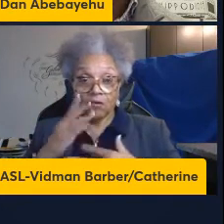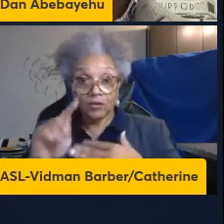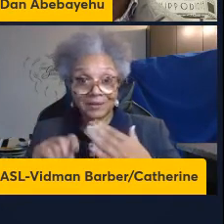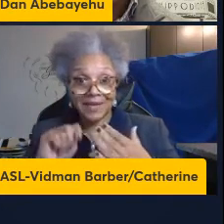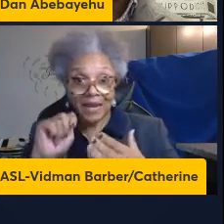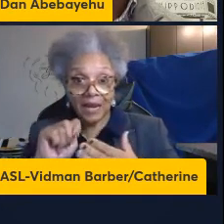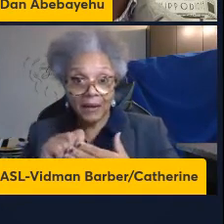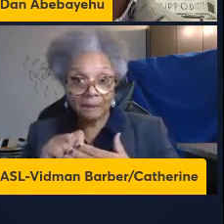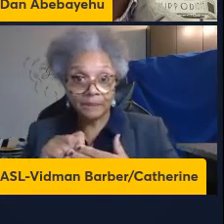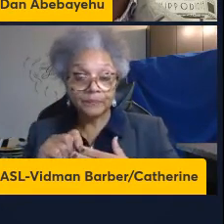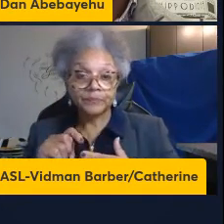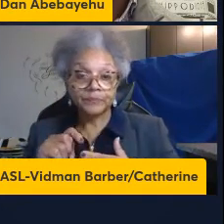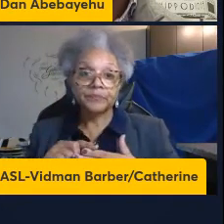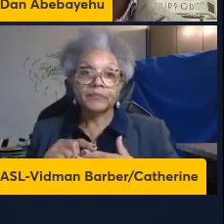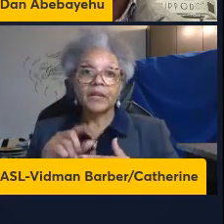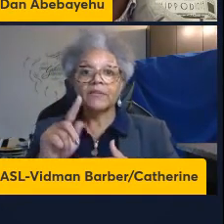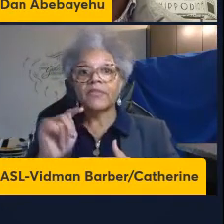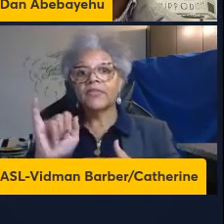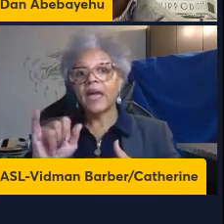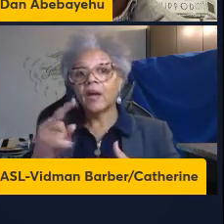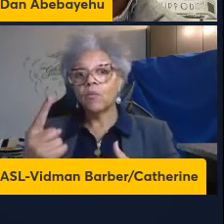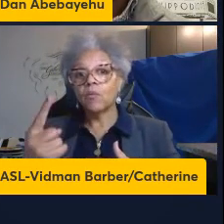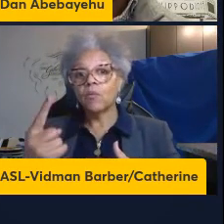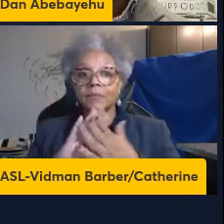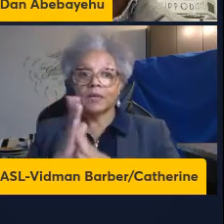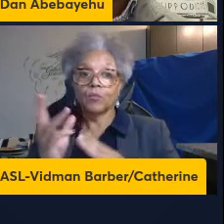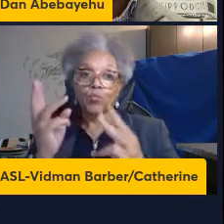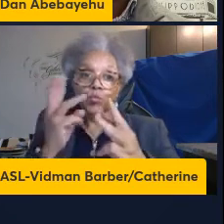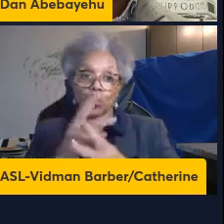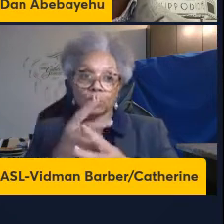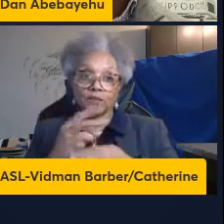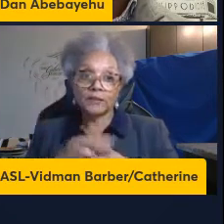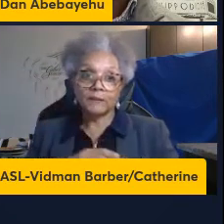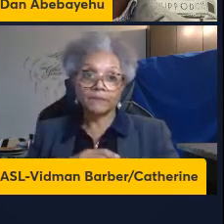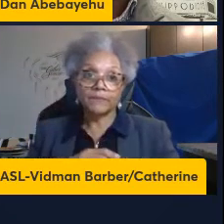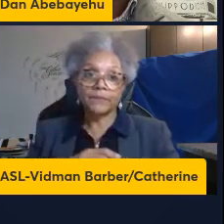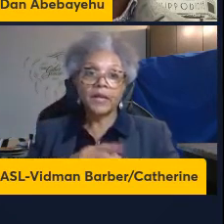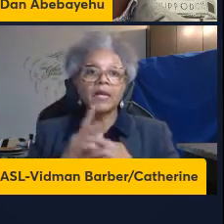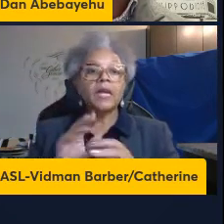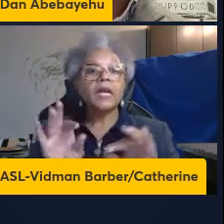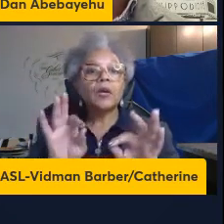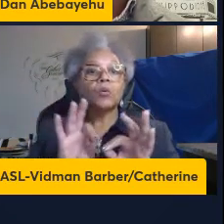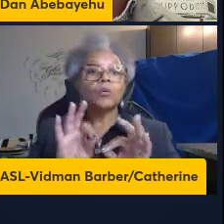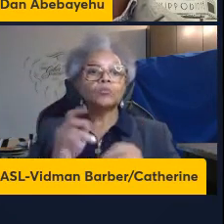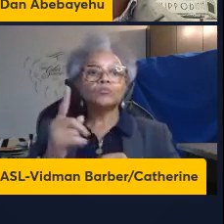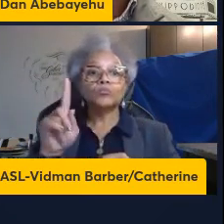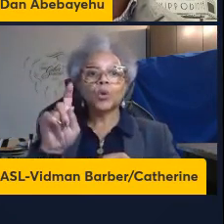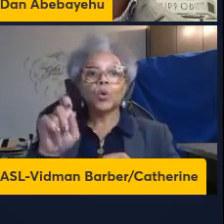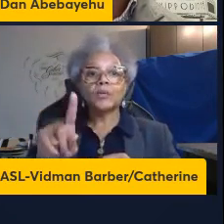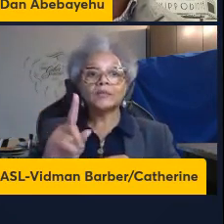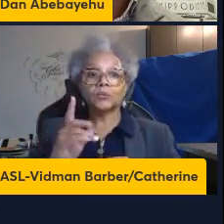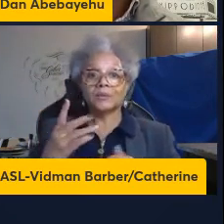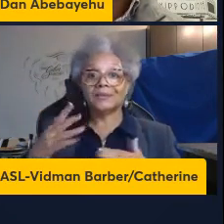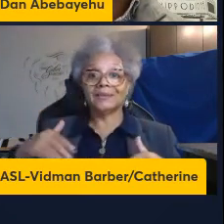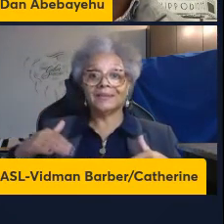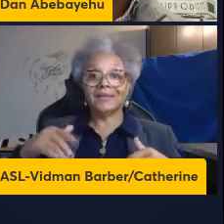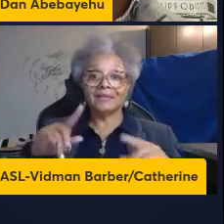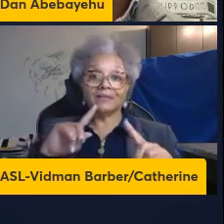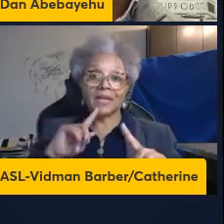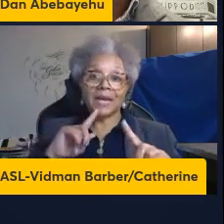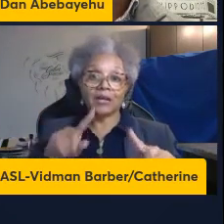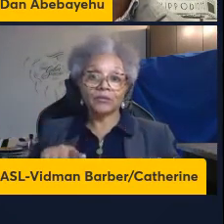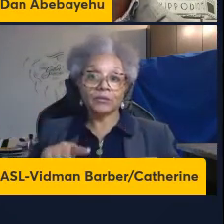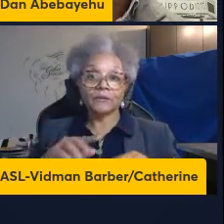time, these Thy1 knockout mice get worse. One of the key questions that we've yet to answer is that